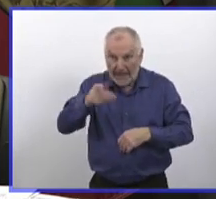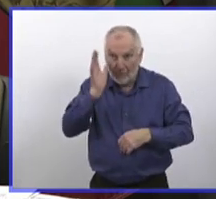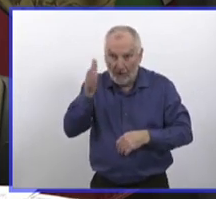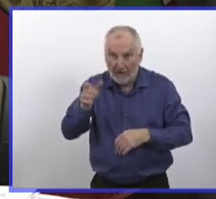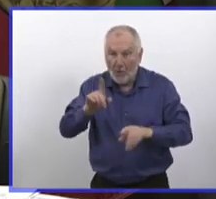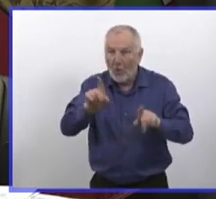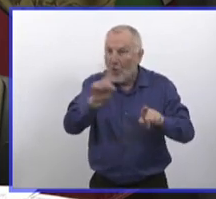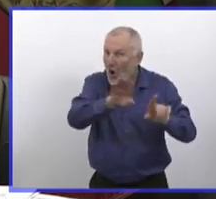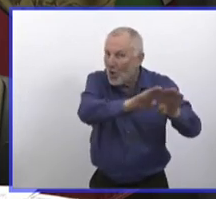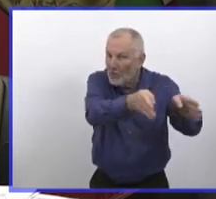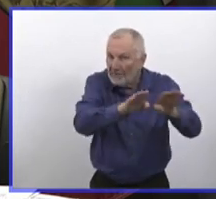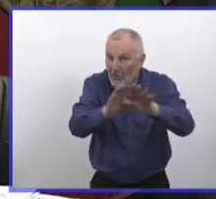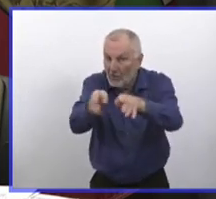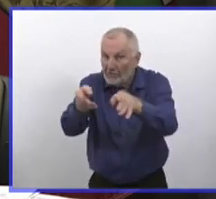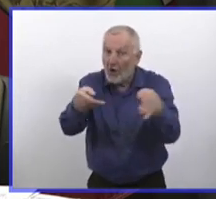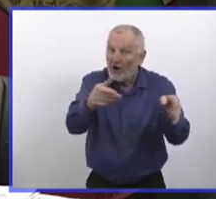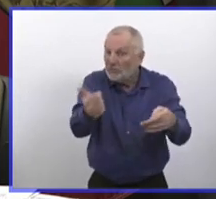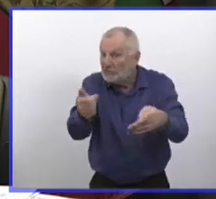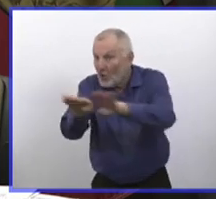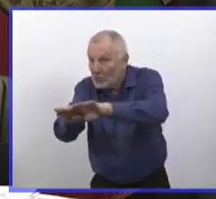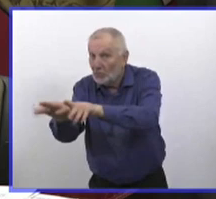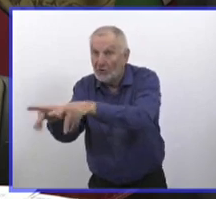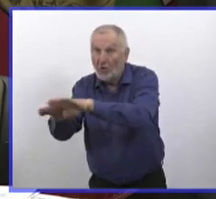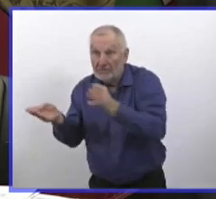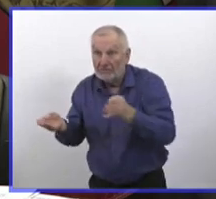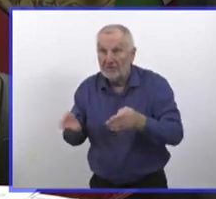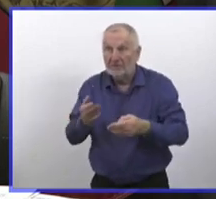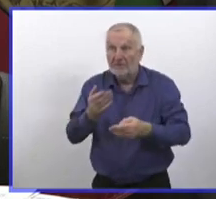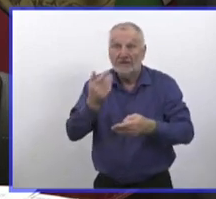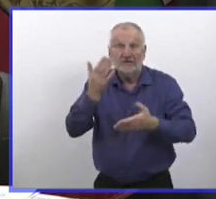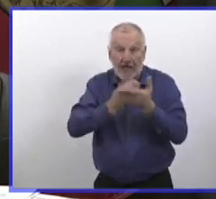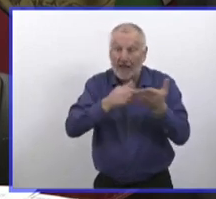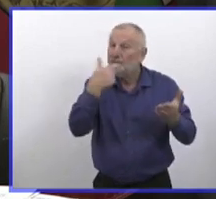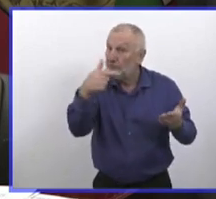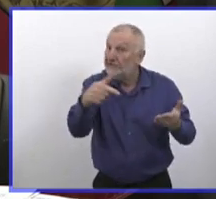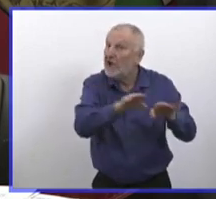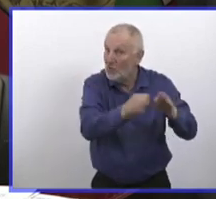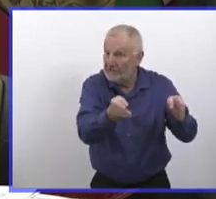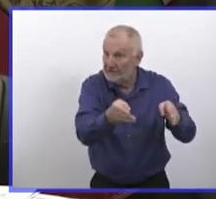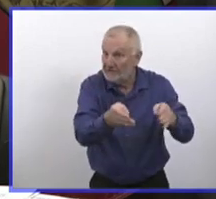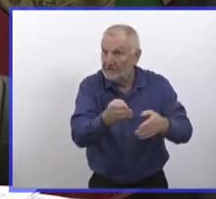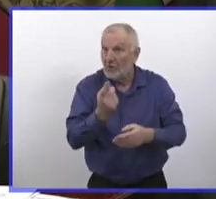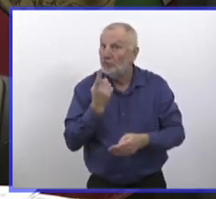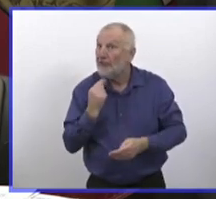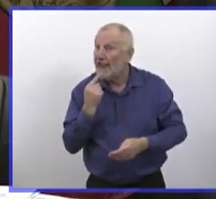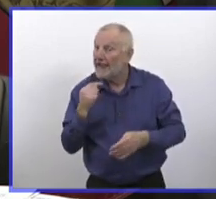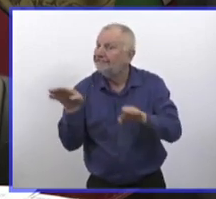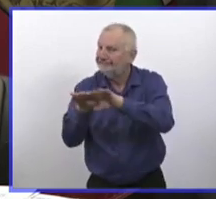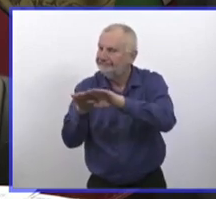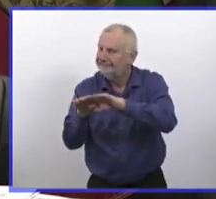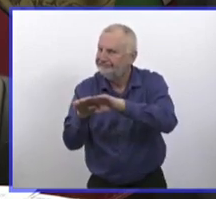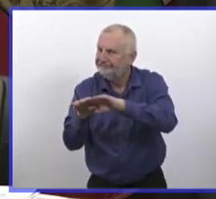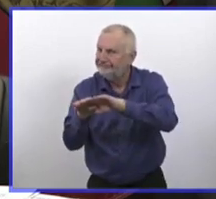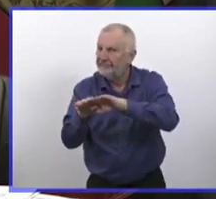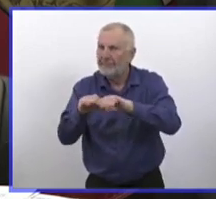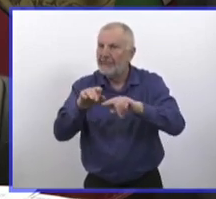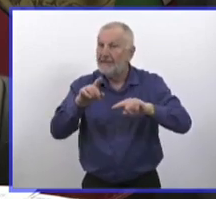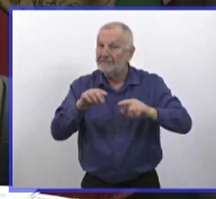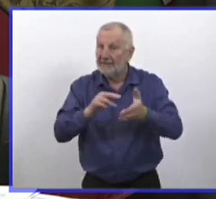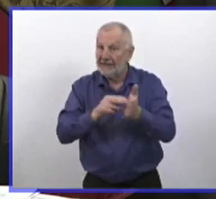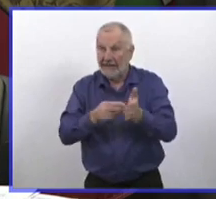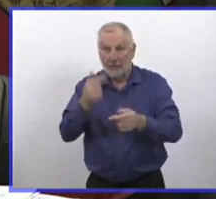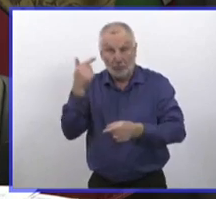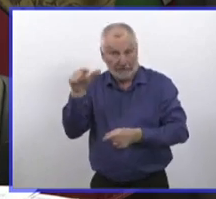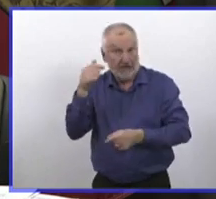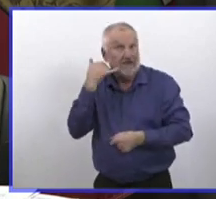clinics and pharmacists are red. And we're really asking that, A, don't call if you're not eligible, but B, don't call if a